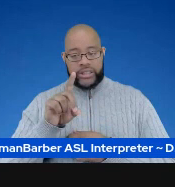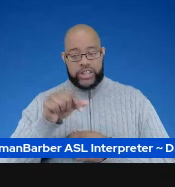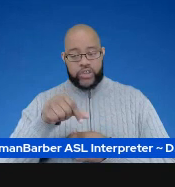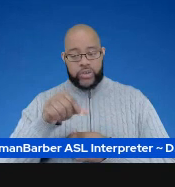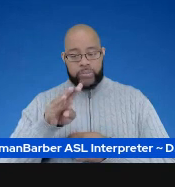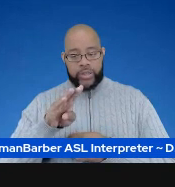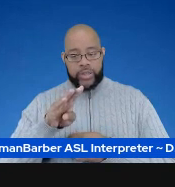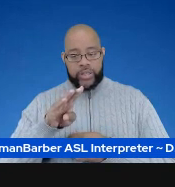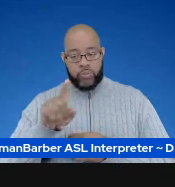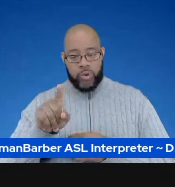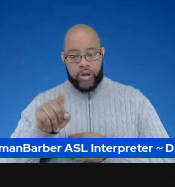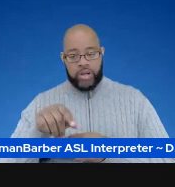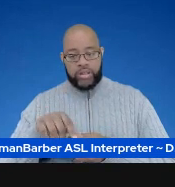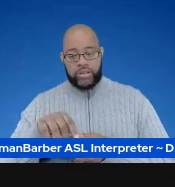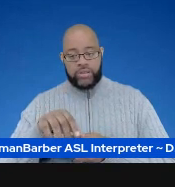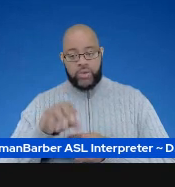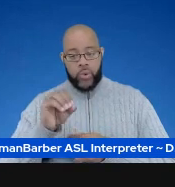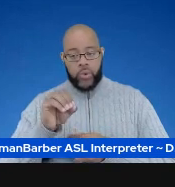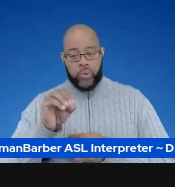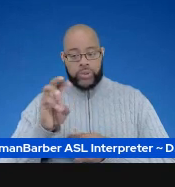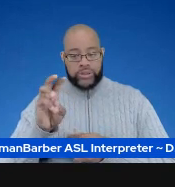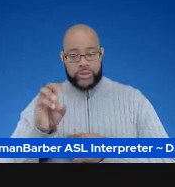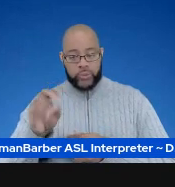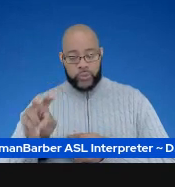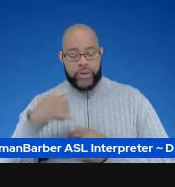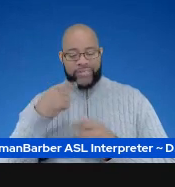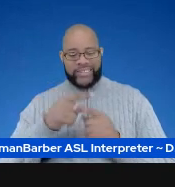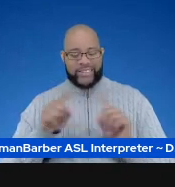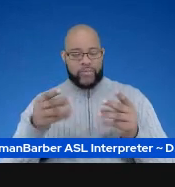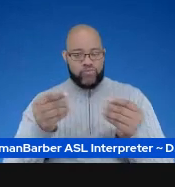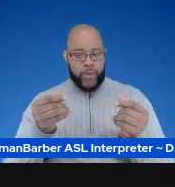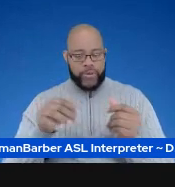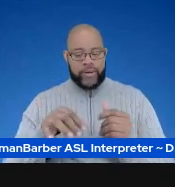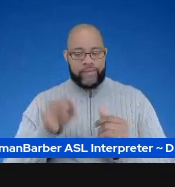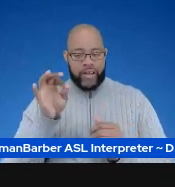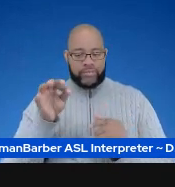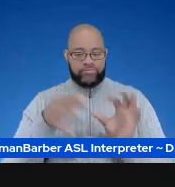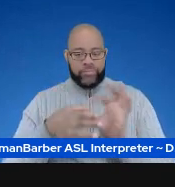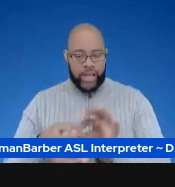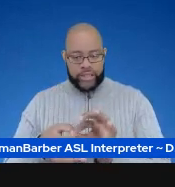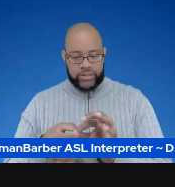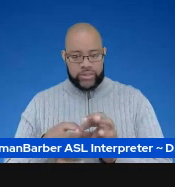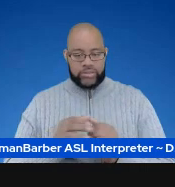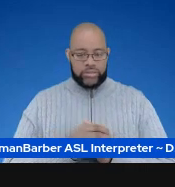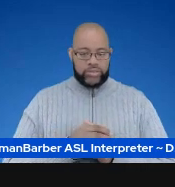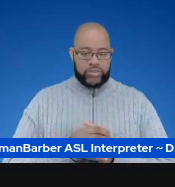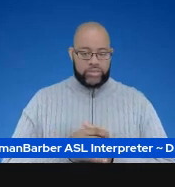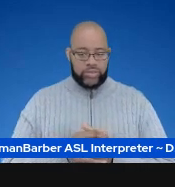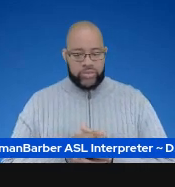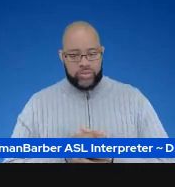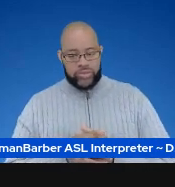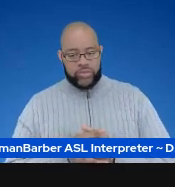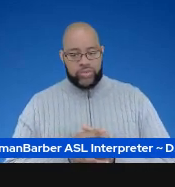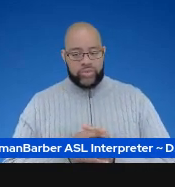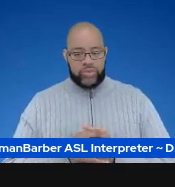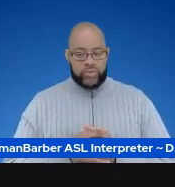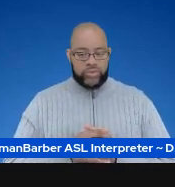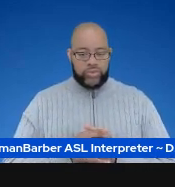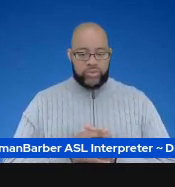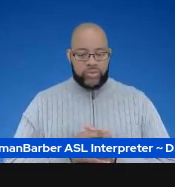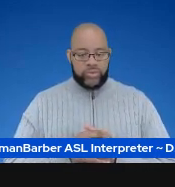DQB10602, has a different property in binding to SARS-CoV-2 spike